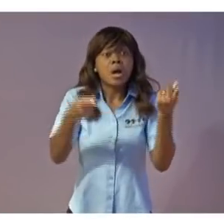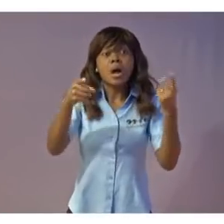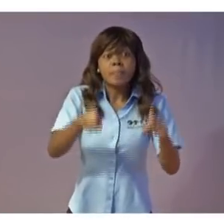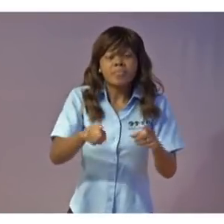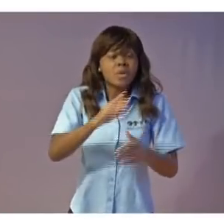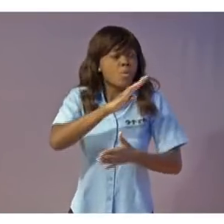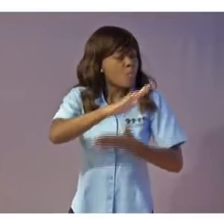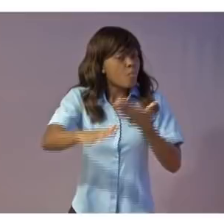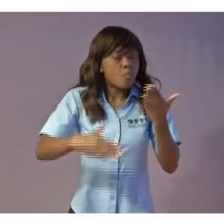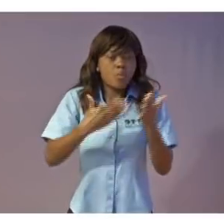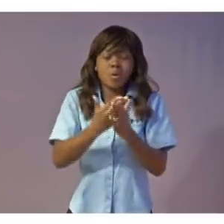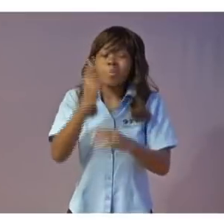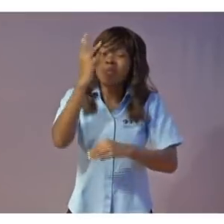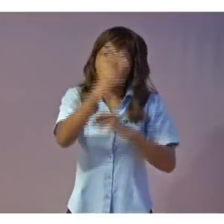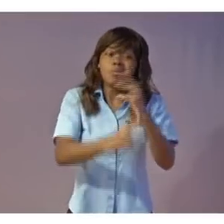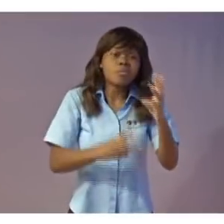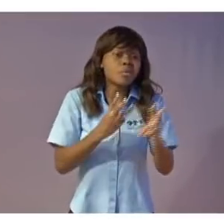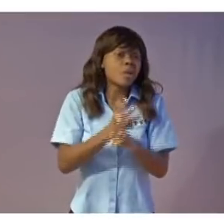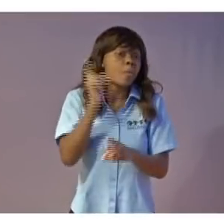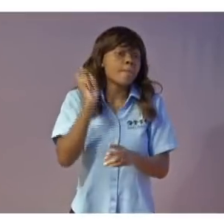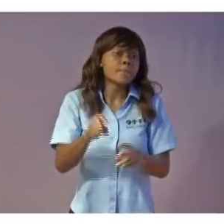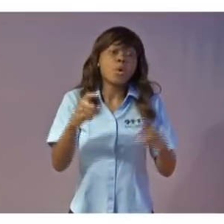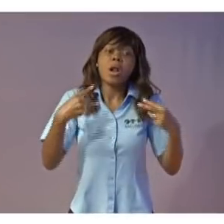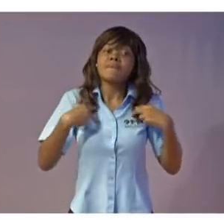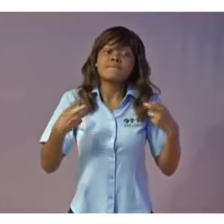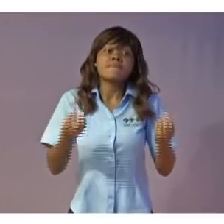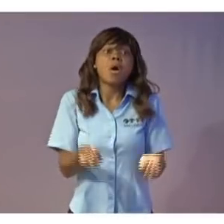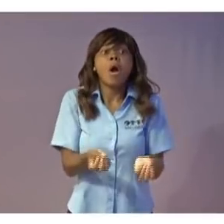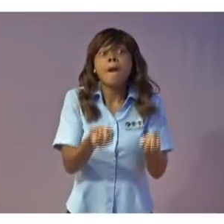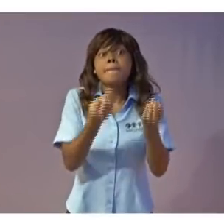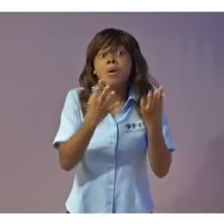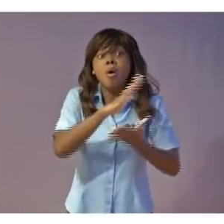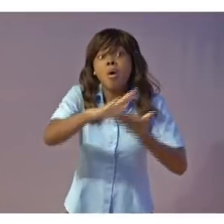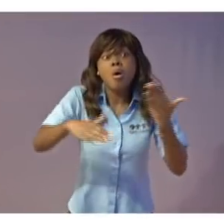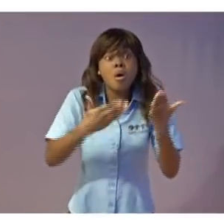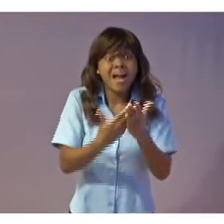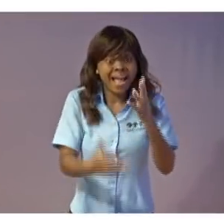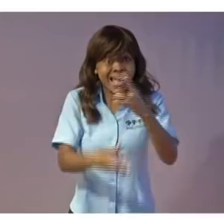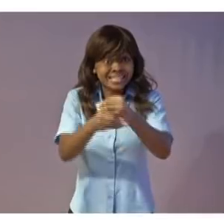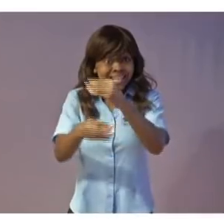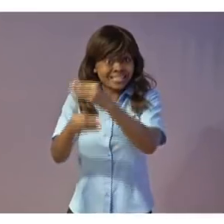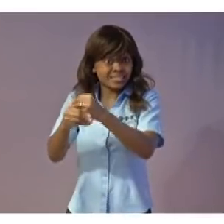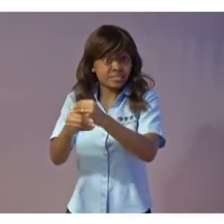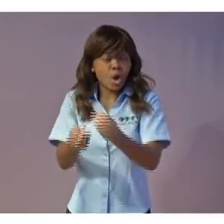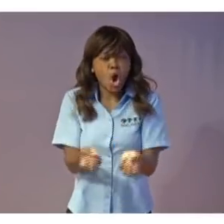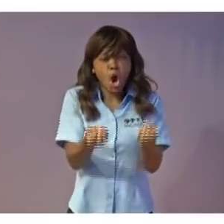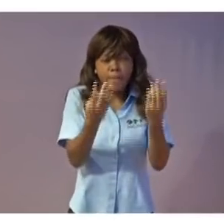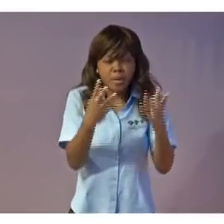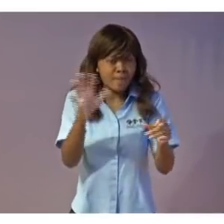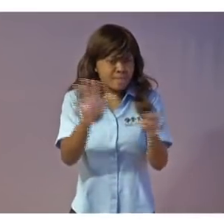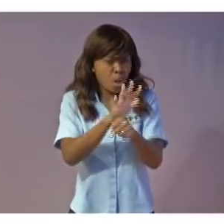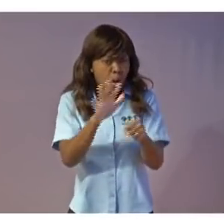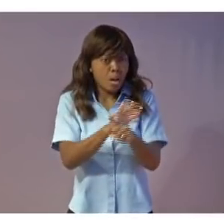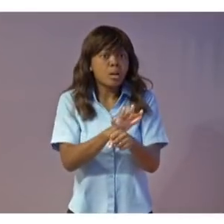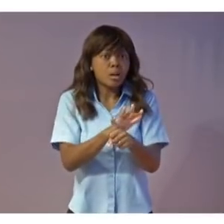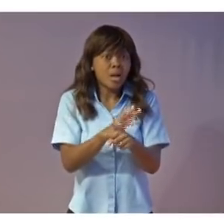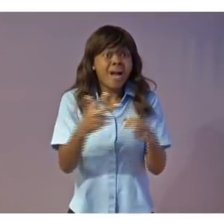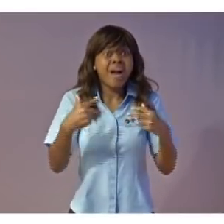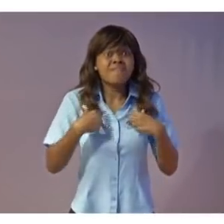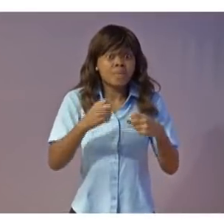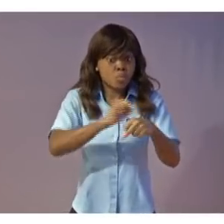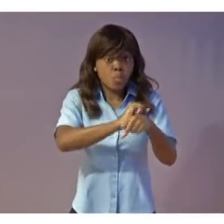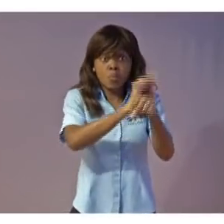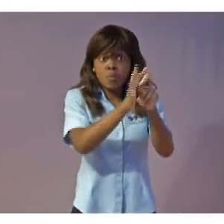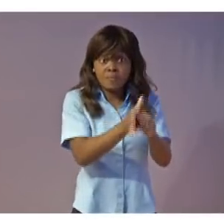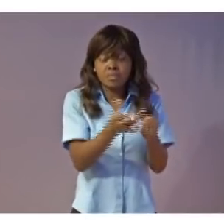total active positive cases. We'll also be given total patients hospitalized. But now we're going to